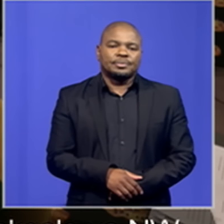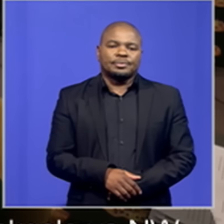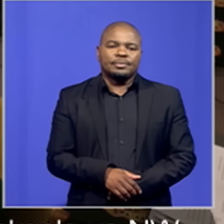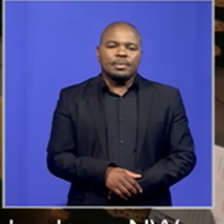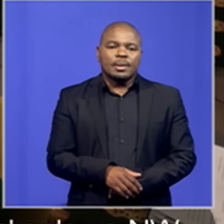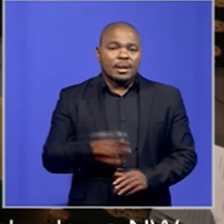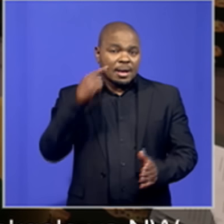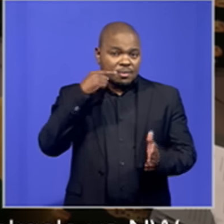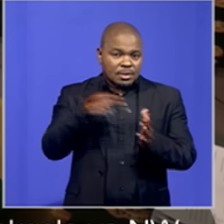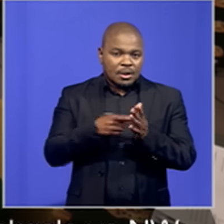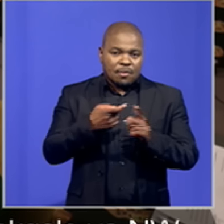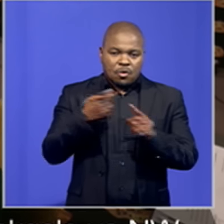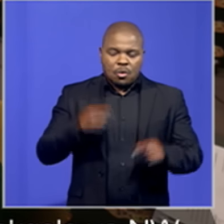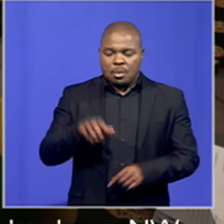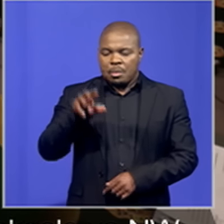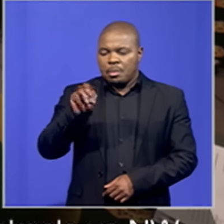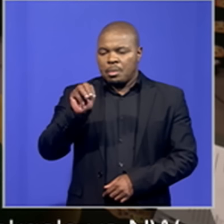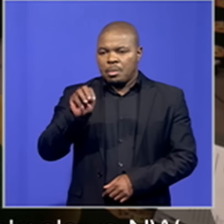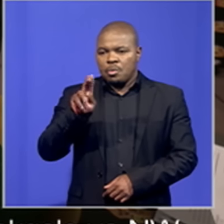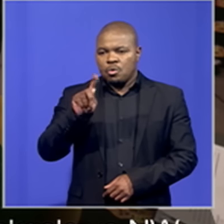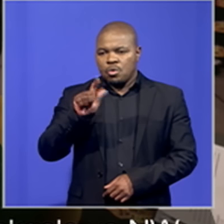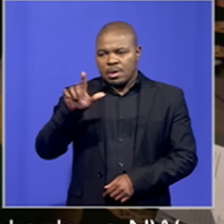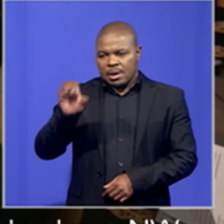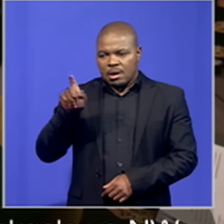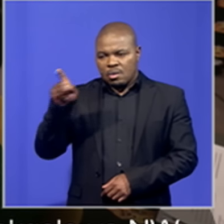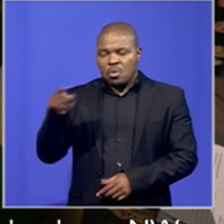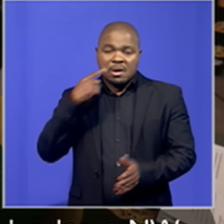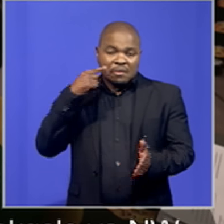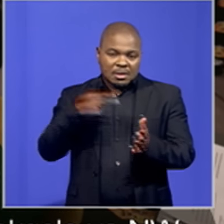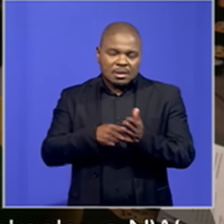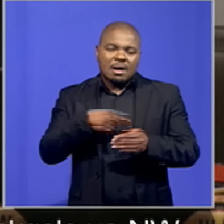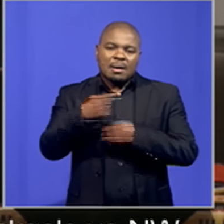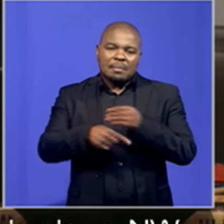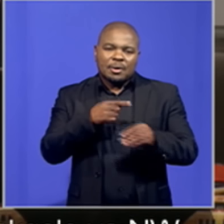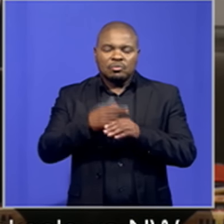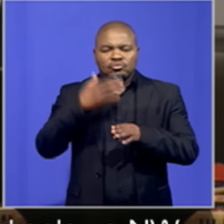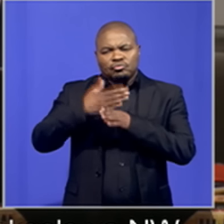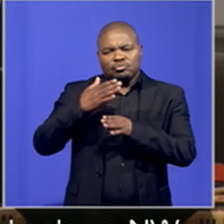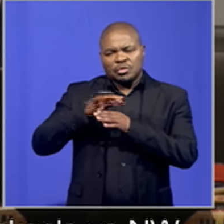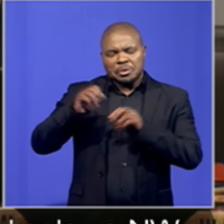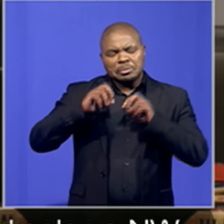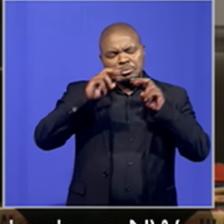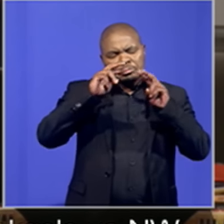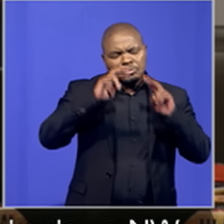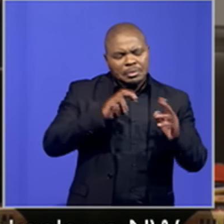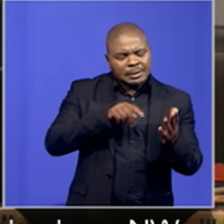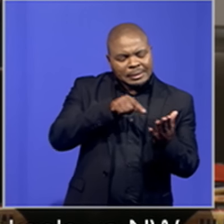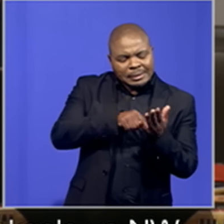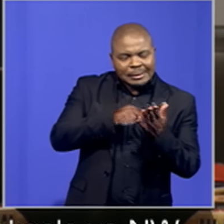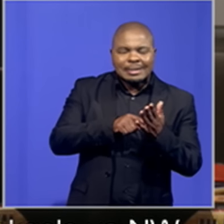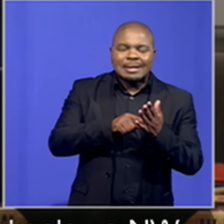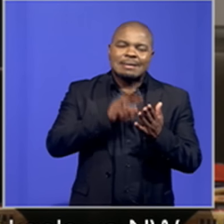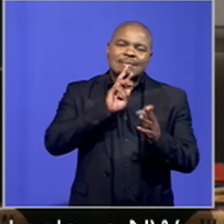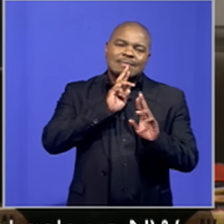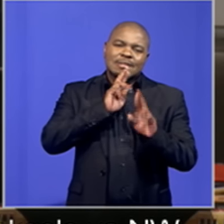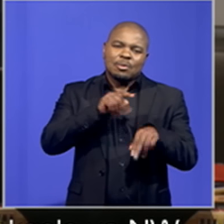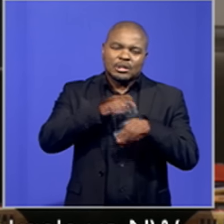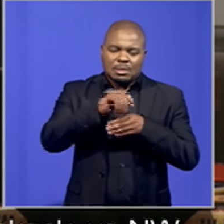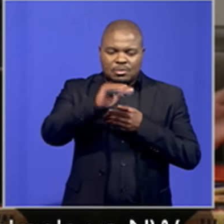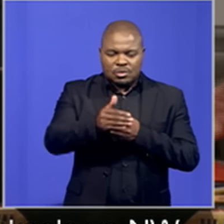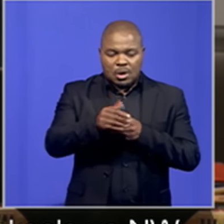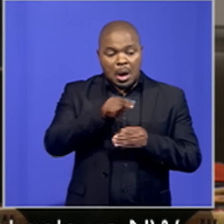Bopaki jwa ga Elizabeth Mutle bo ne bo itshetlegile thata ka tiro ya gagwe ya go sekaseka ka botlalo pegelo ya nakwana e yone e rulagantswe ke